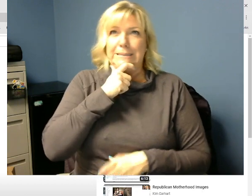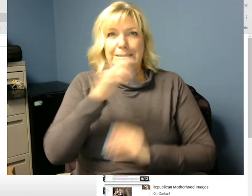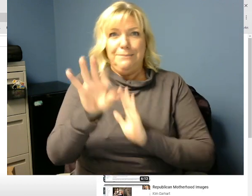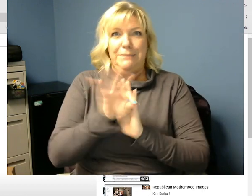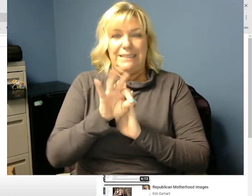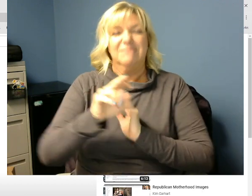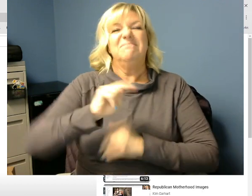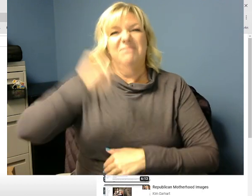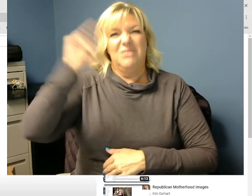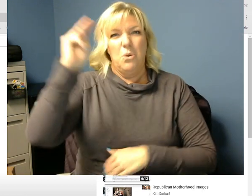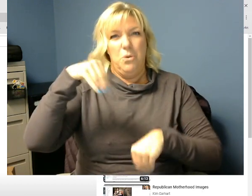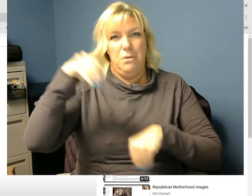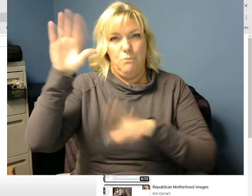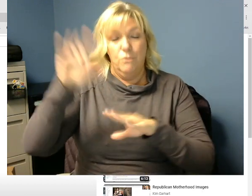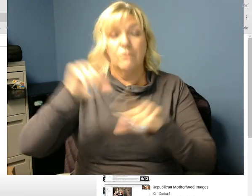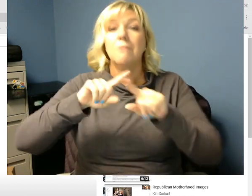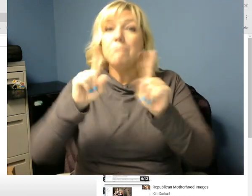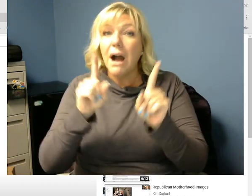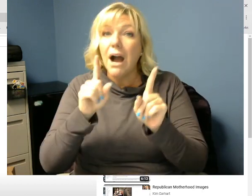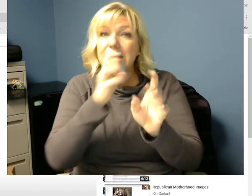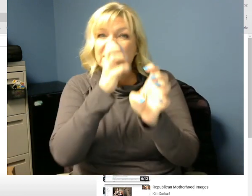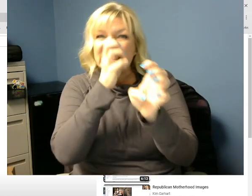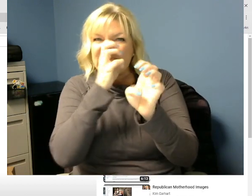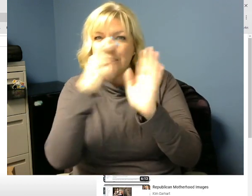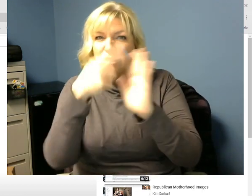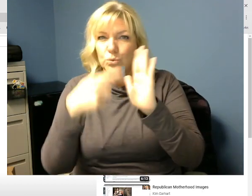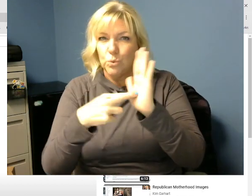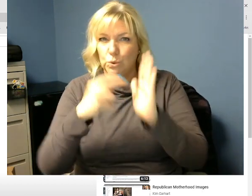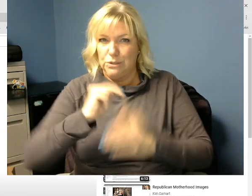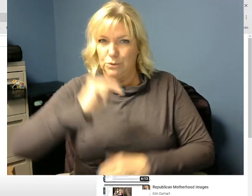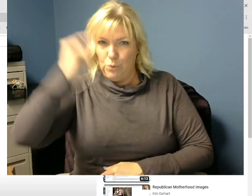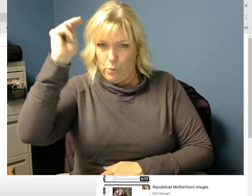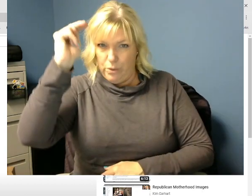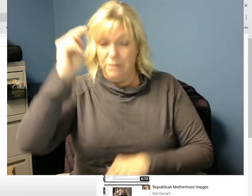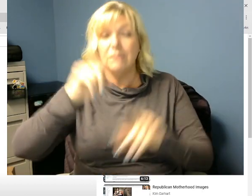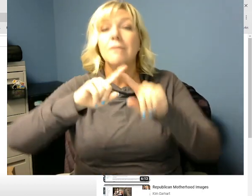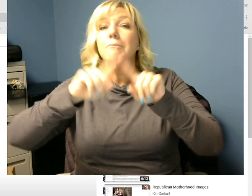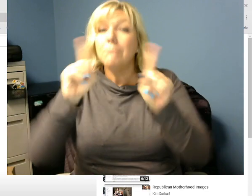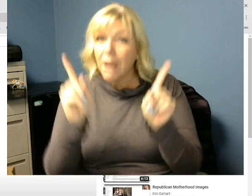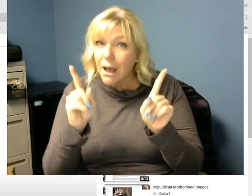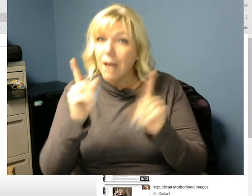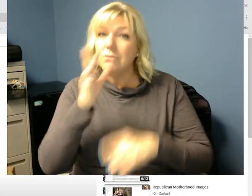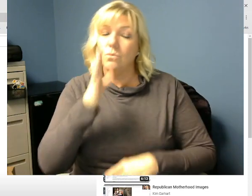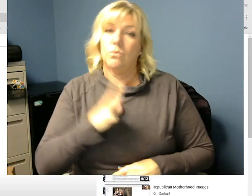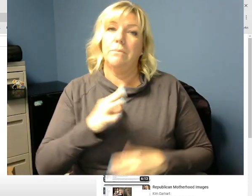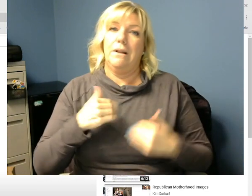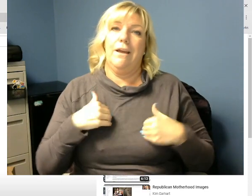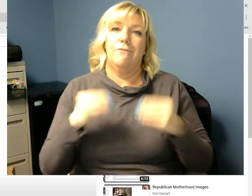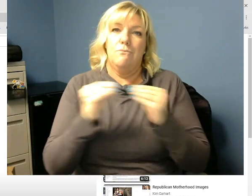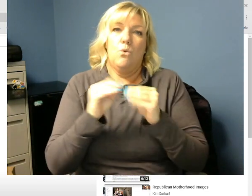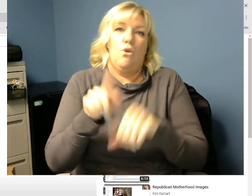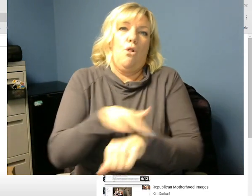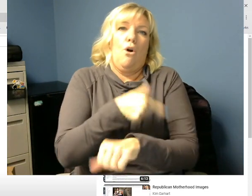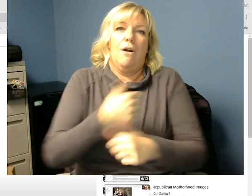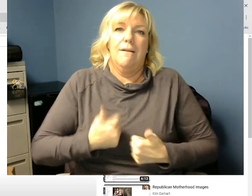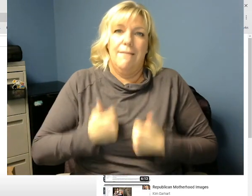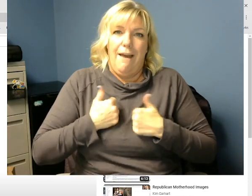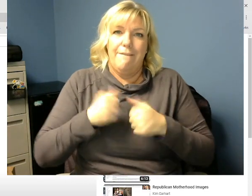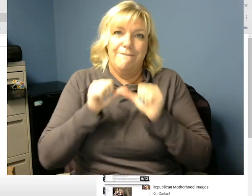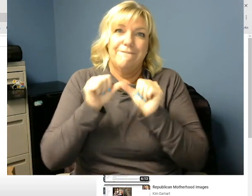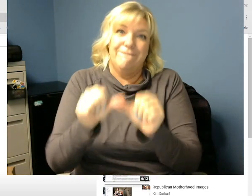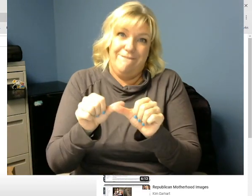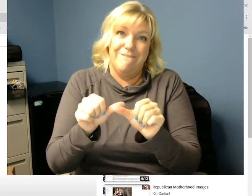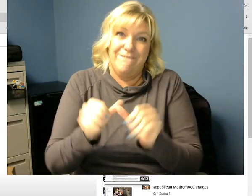That said, it's going to be a little bit more stricter in the North. But you're going to probably live. And again, ultimately we'll